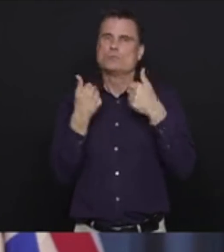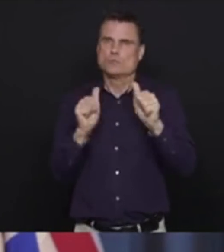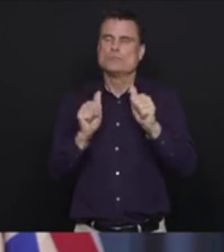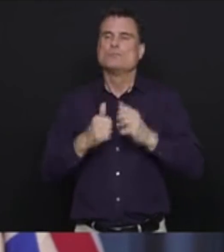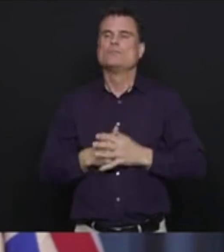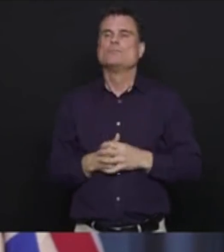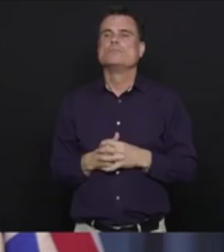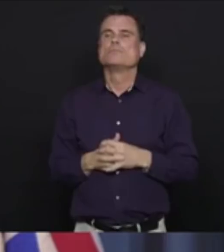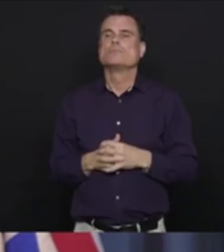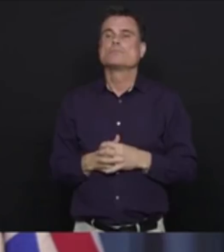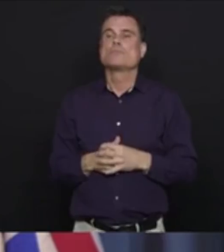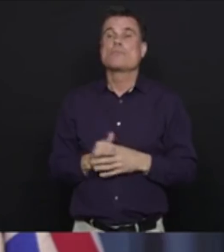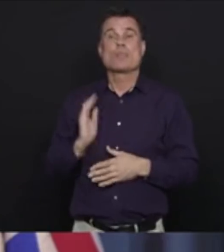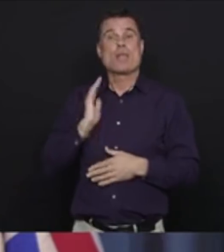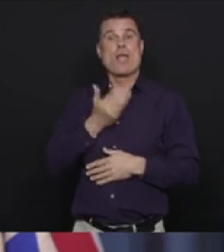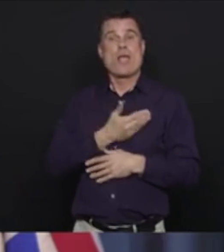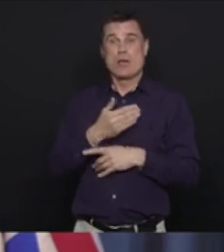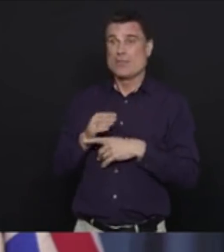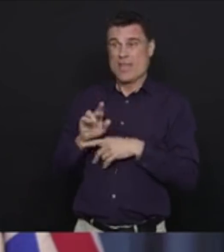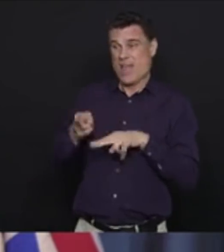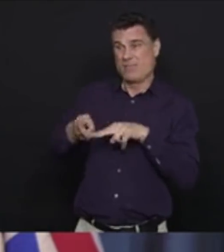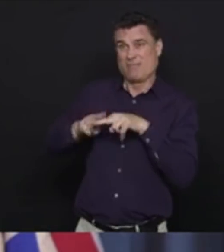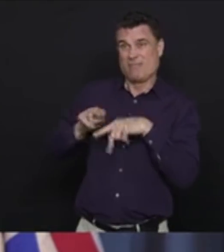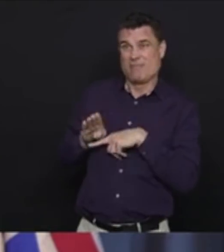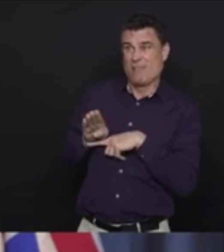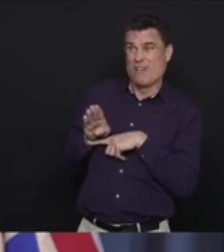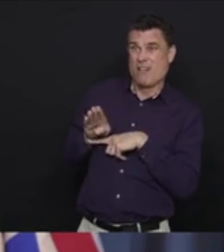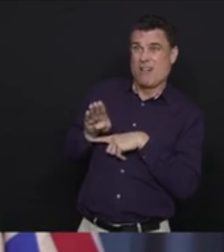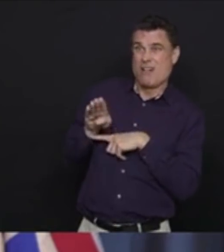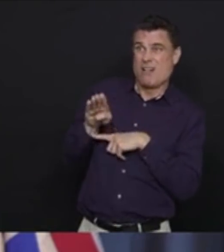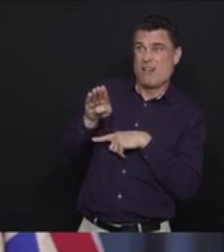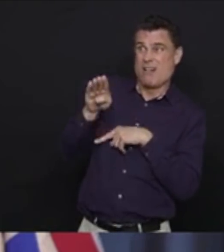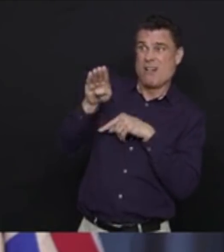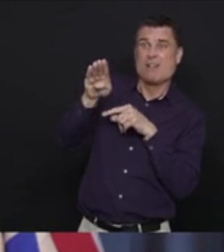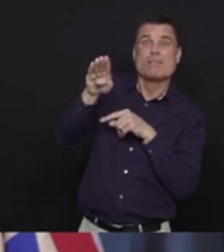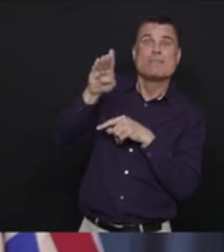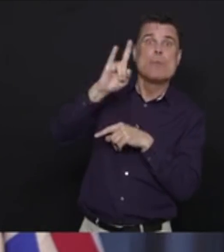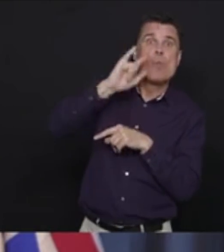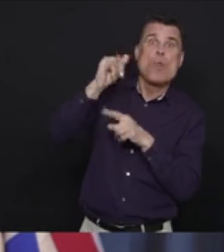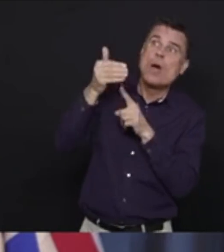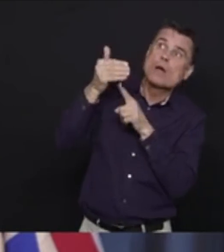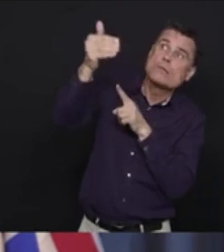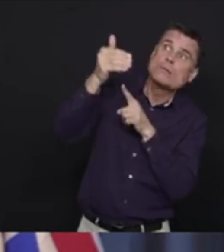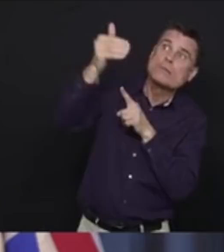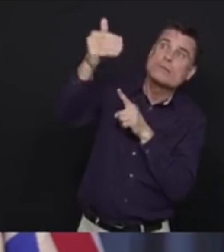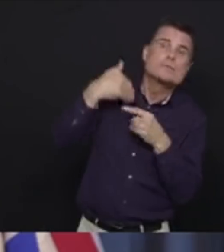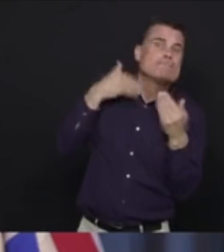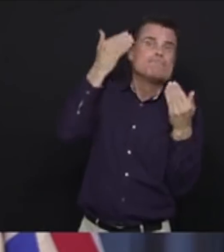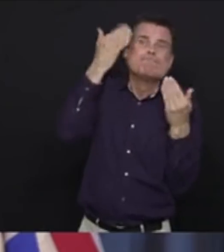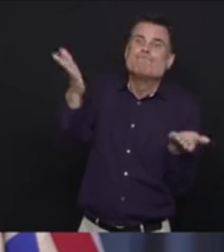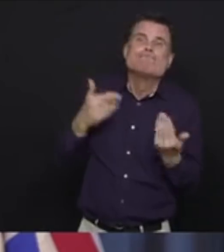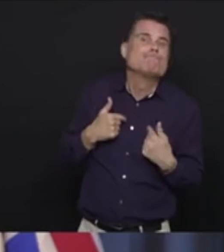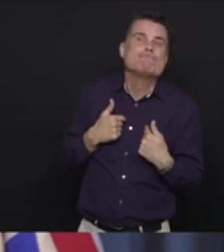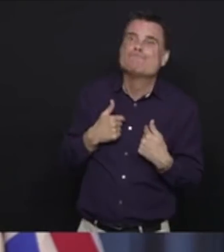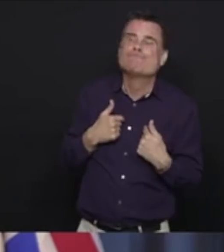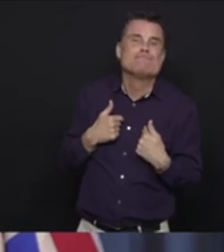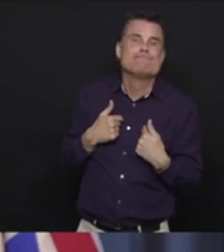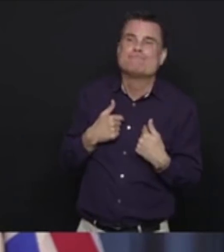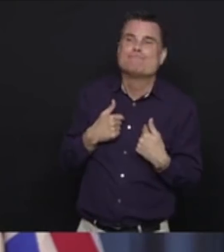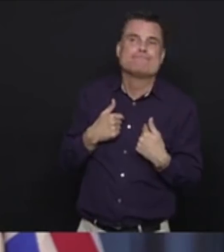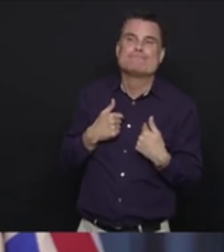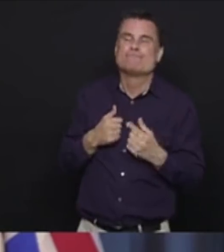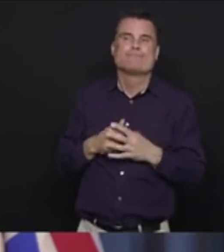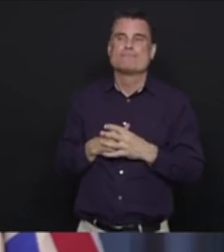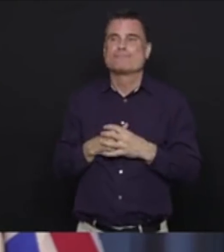none of this is able to let us know if we've reached the peak or not. We need to continue to monitor